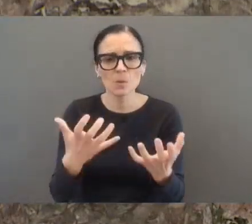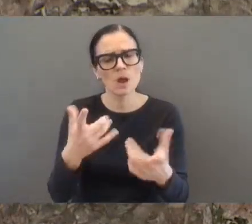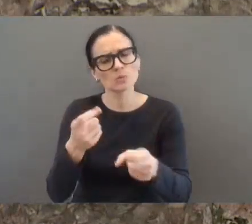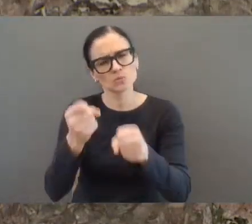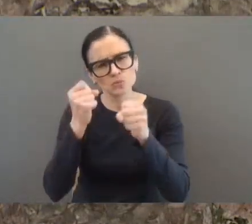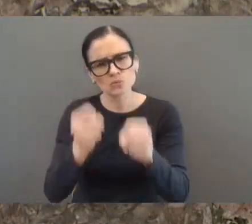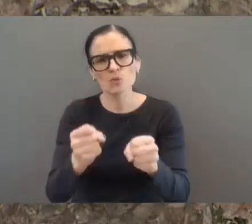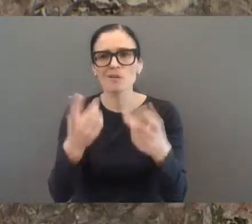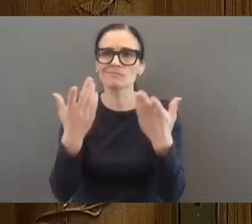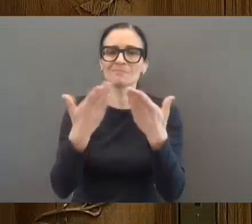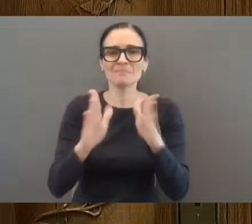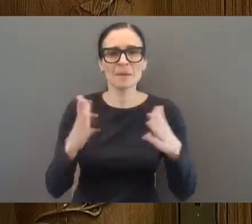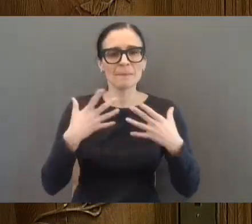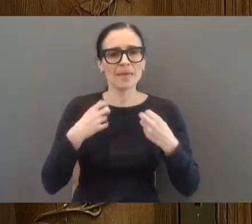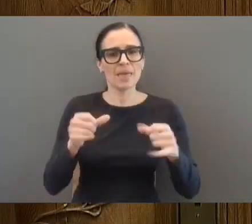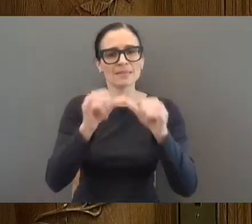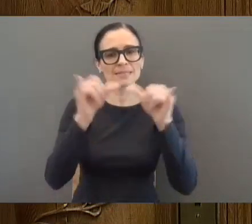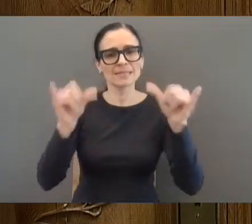Thank